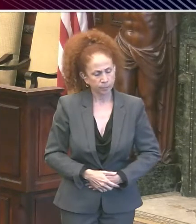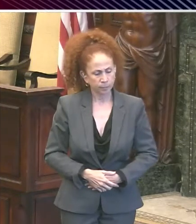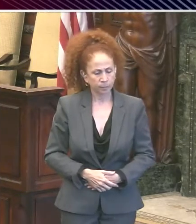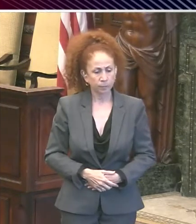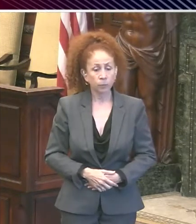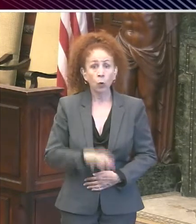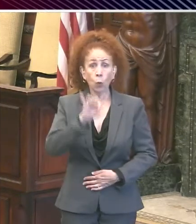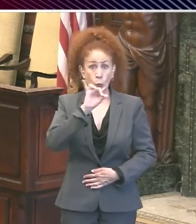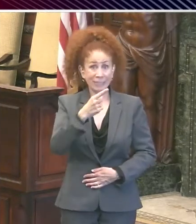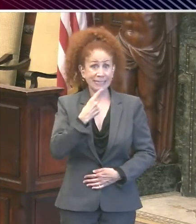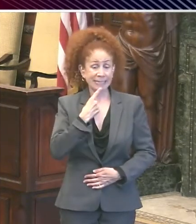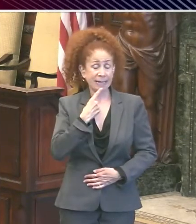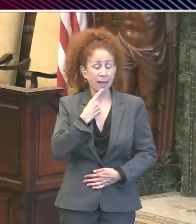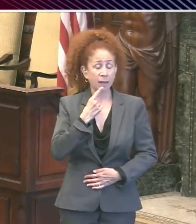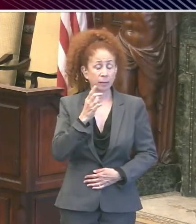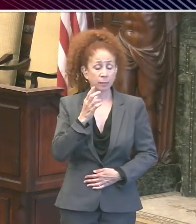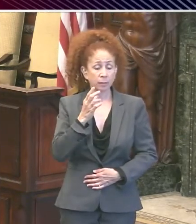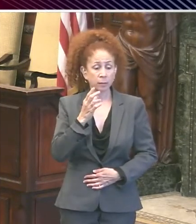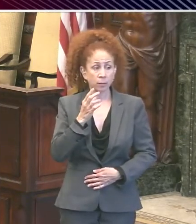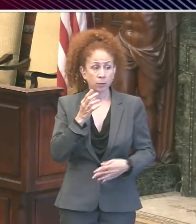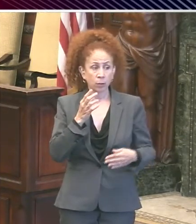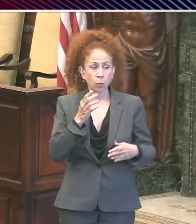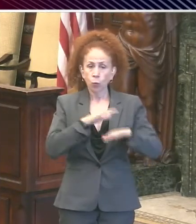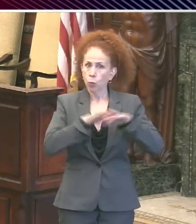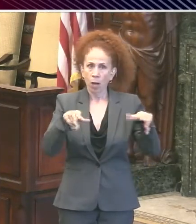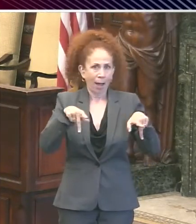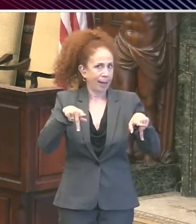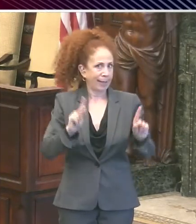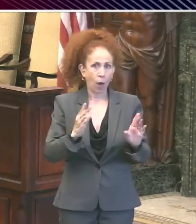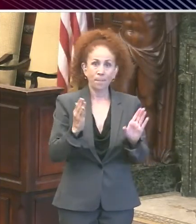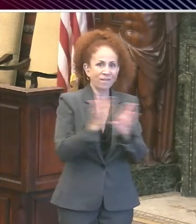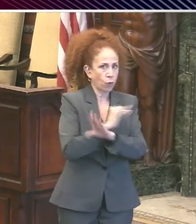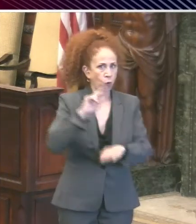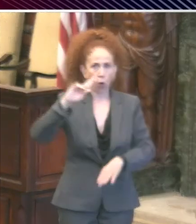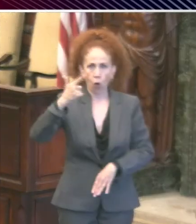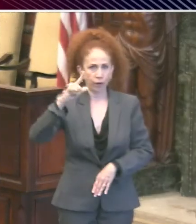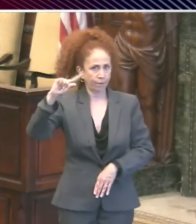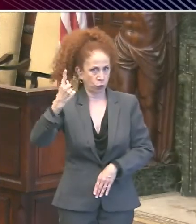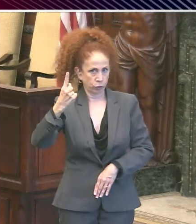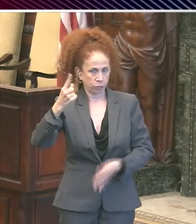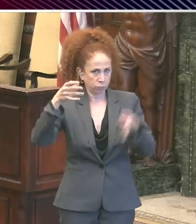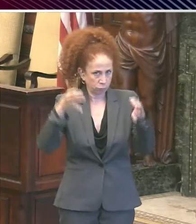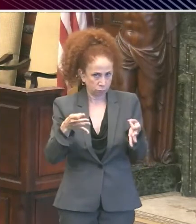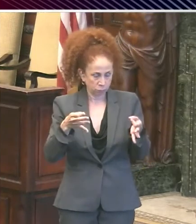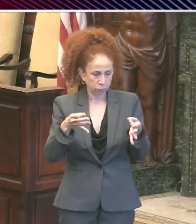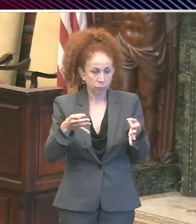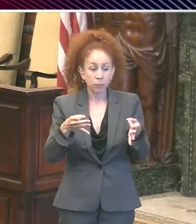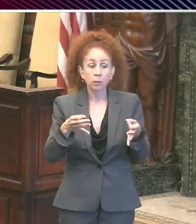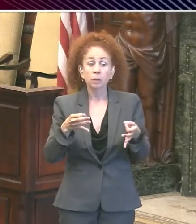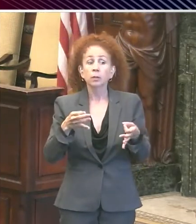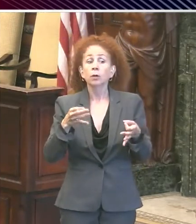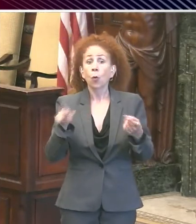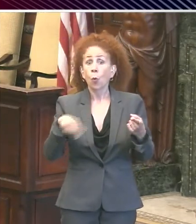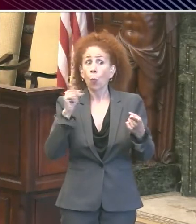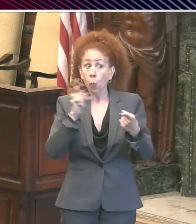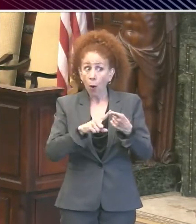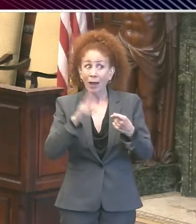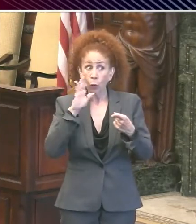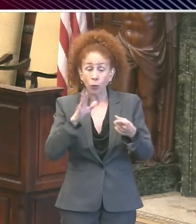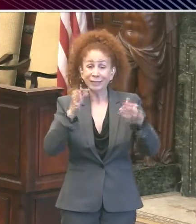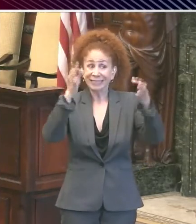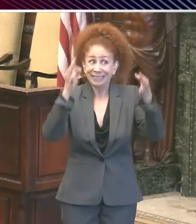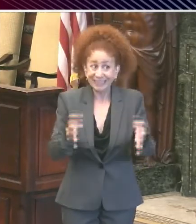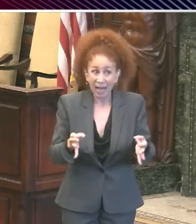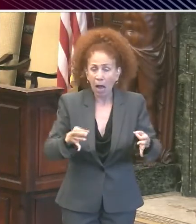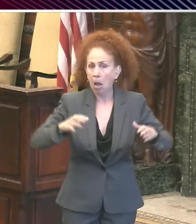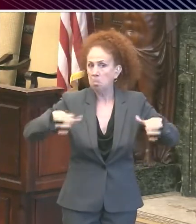We did say that we would certainly not allow that before August 1st. We haven't set a date for when we're going to make that decision